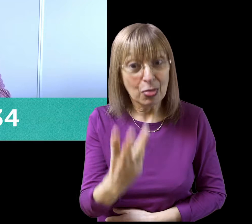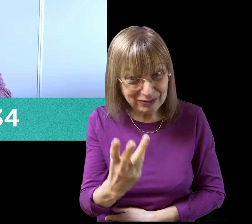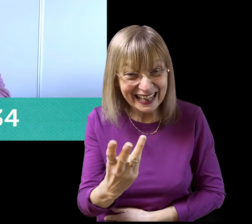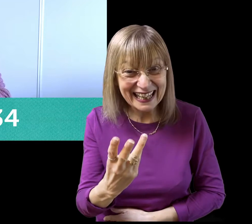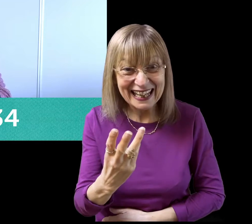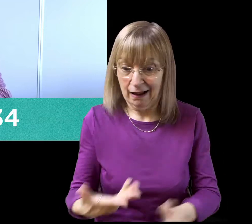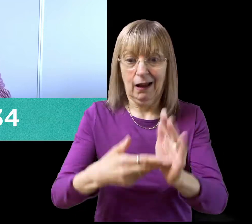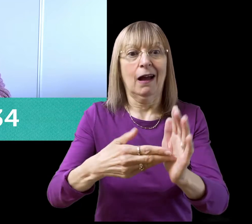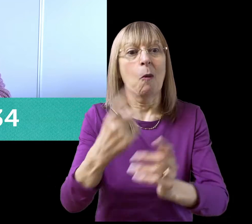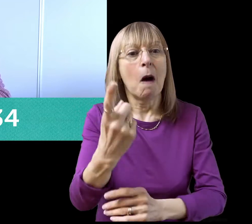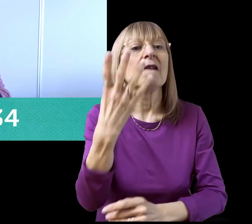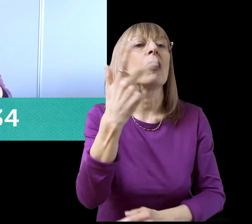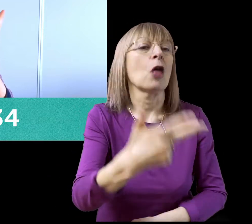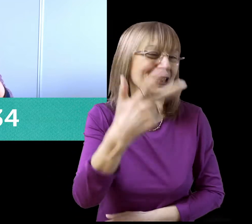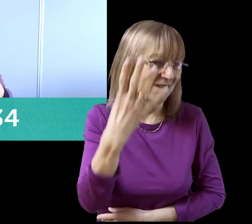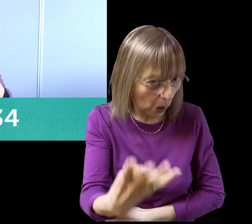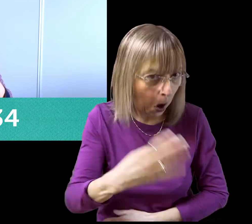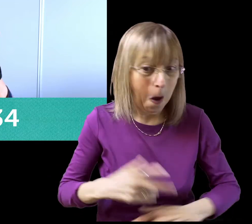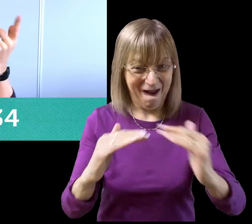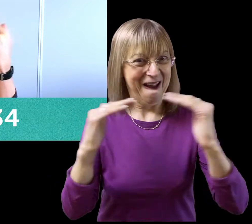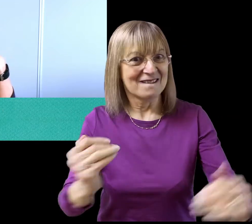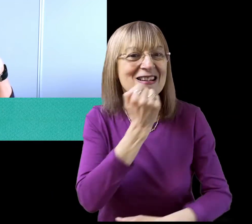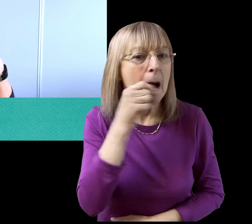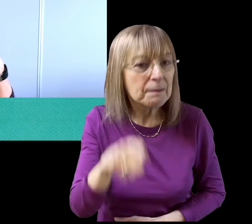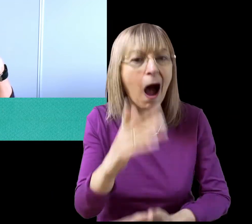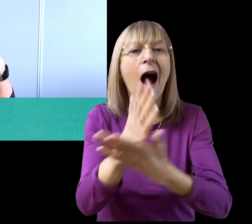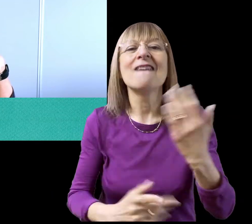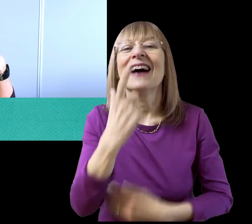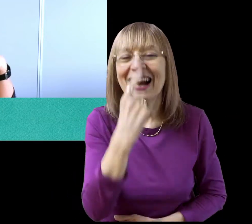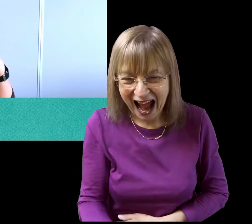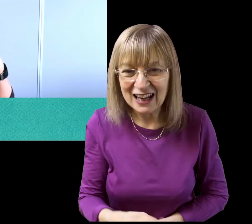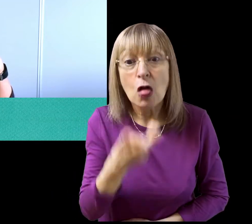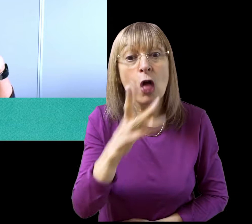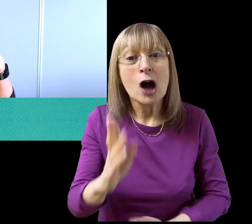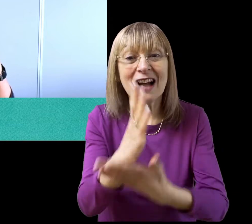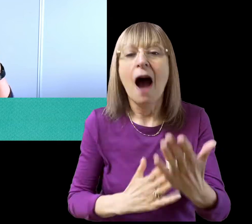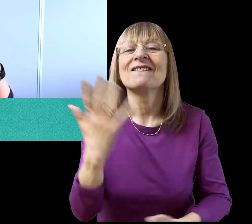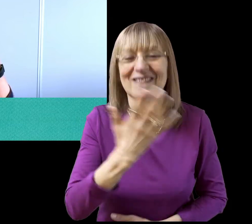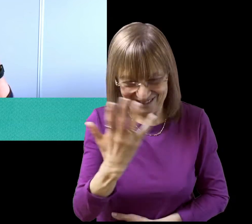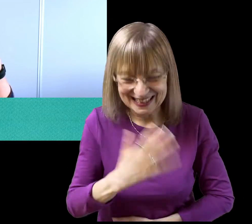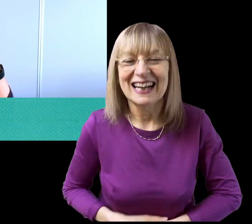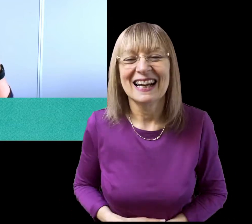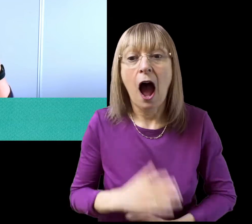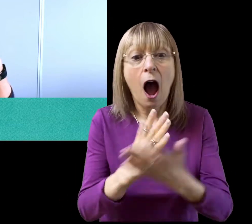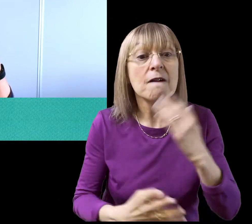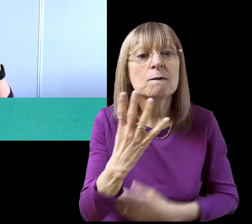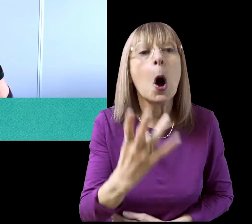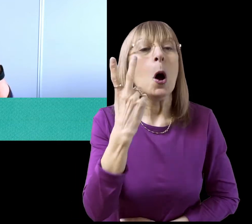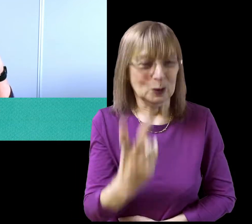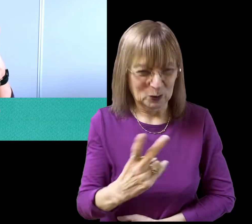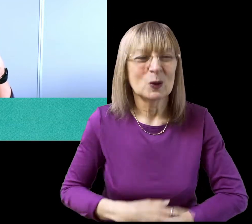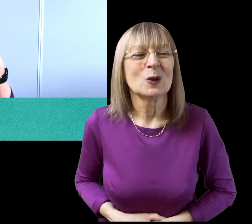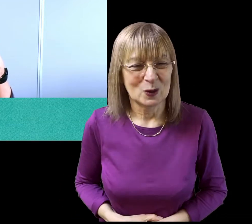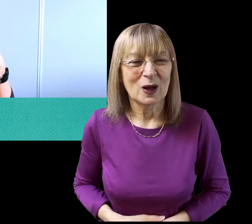to 34. 34 is even, so we can halve it. Well, half of 30 is 15, half of 4 is 2, 15